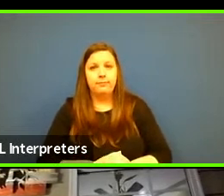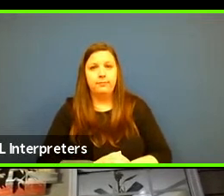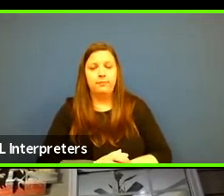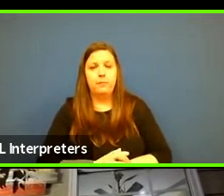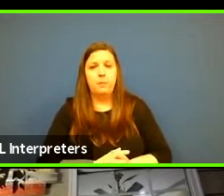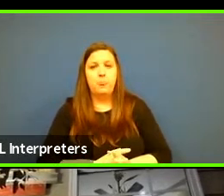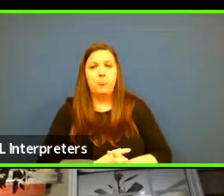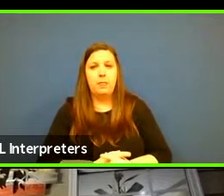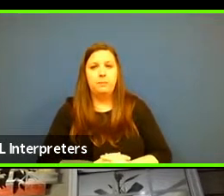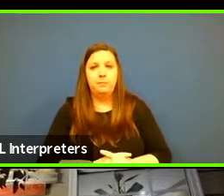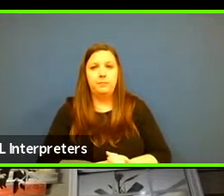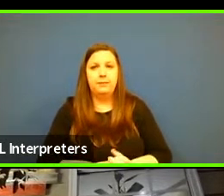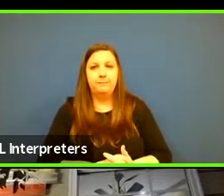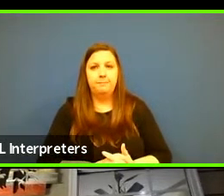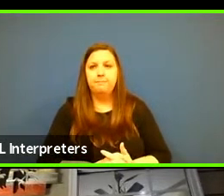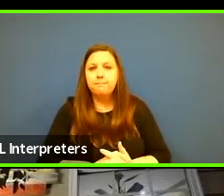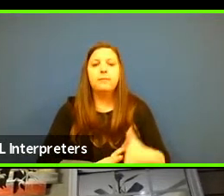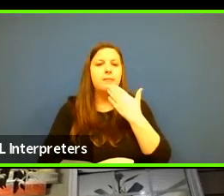Thank you, Mr. Stevens.